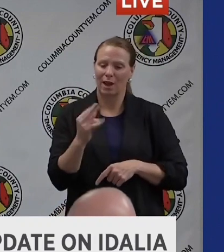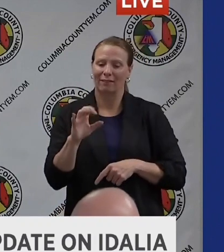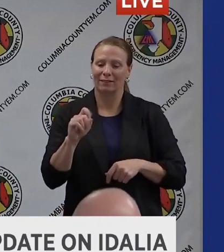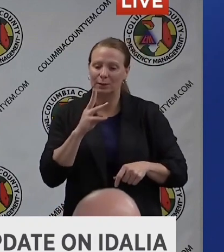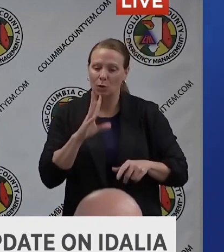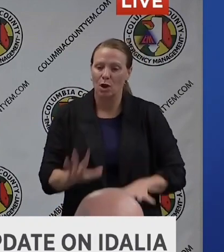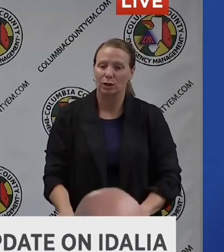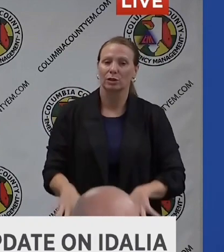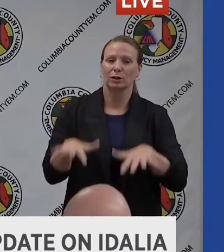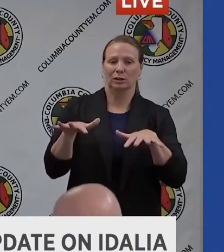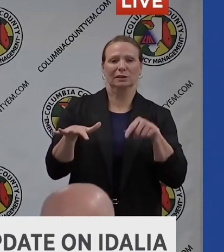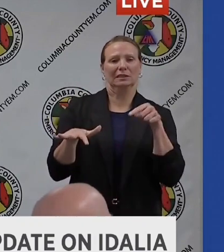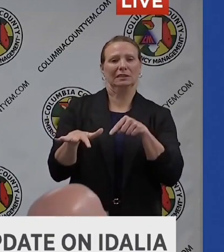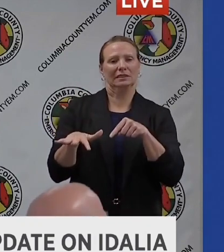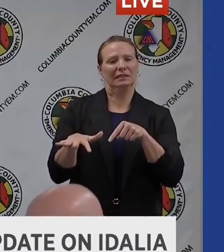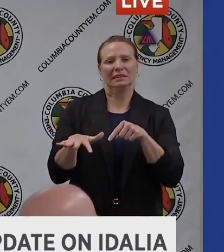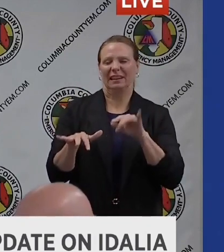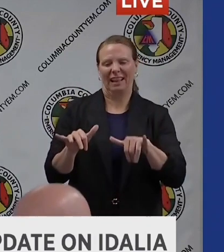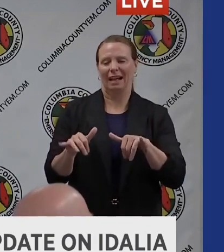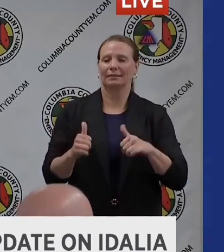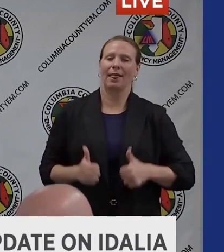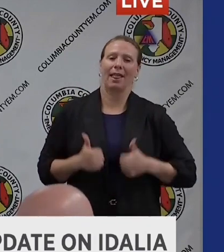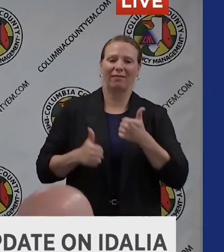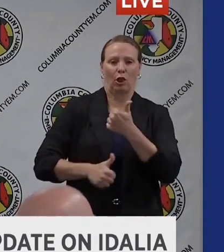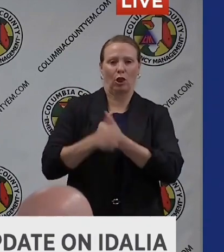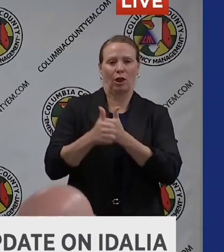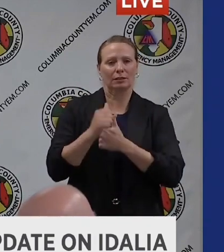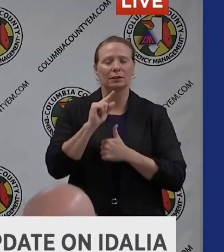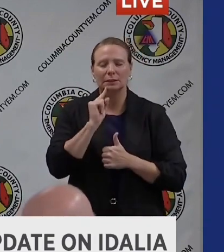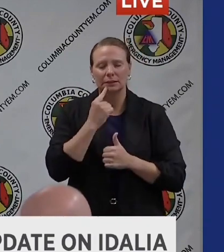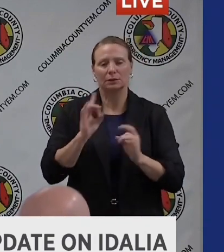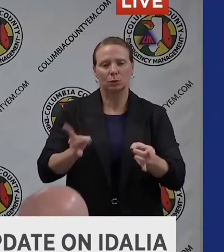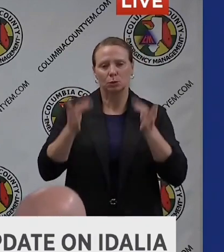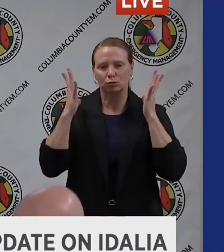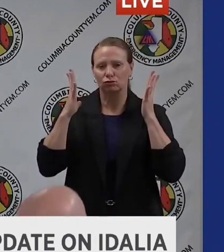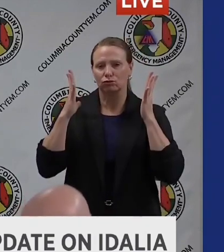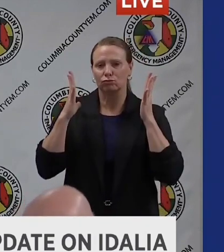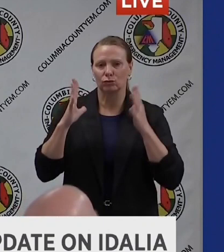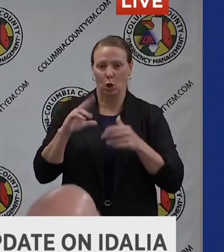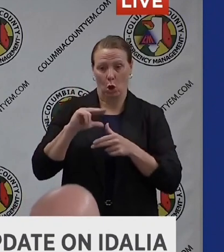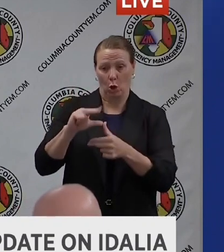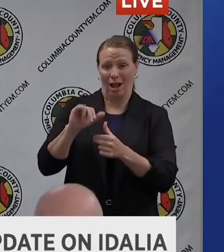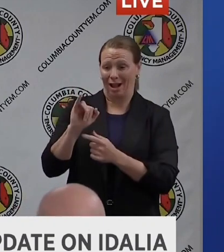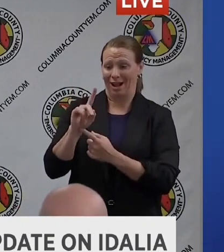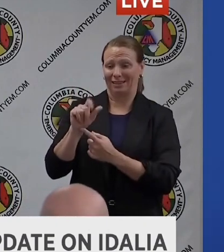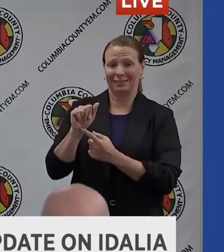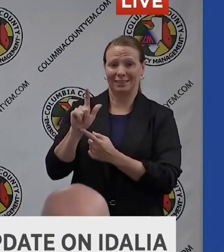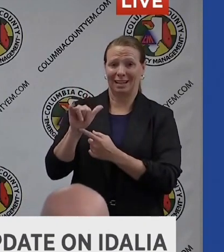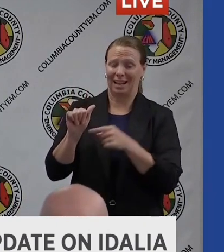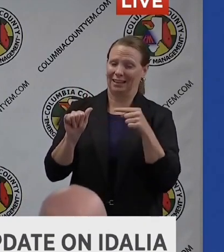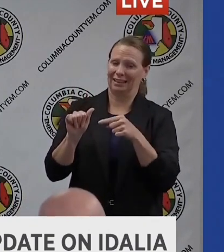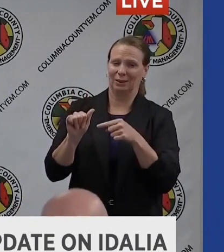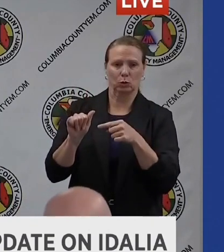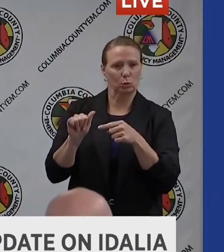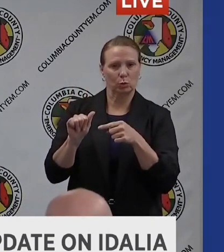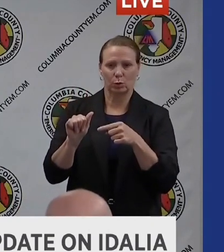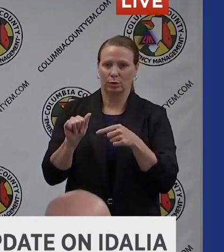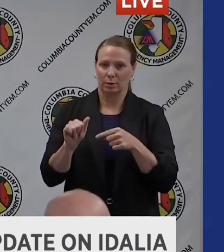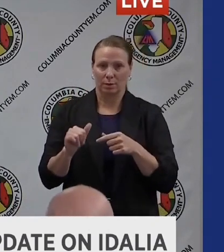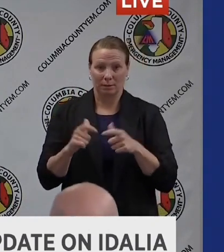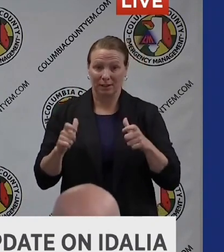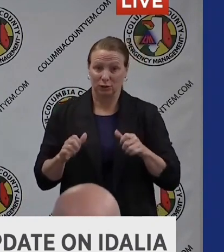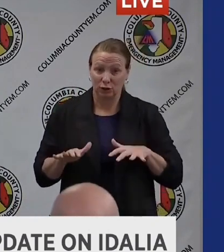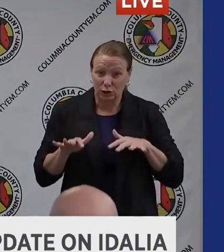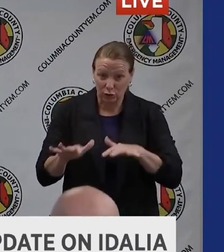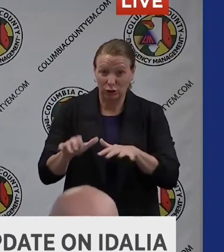is a life-threatening situation. And we saw that with Hurricane Ian, just how massive the storm surge was. So you are going to